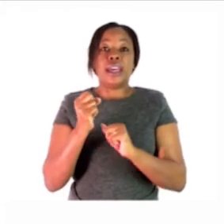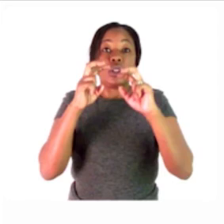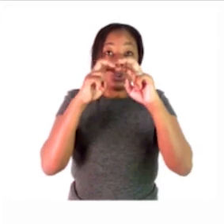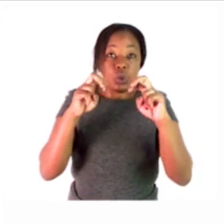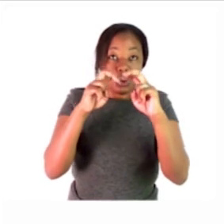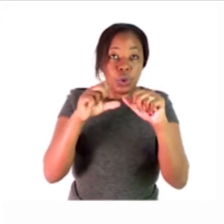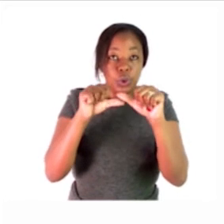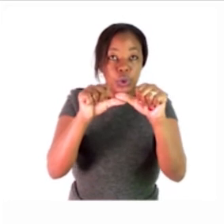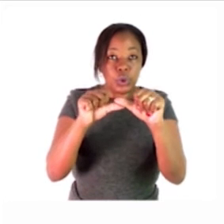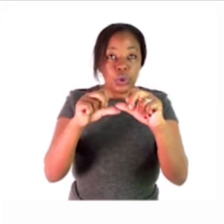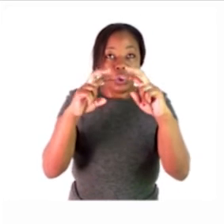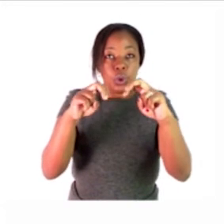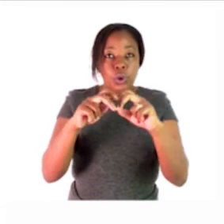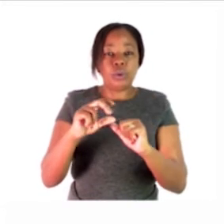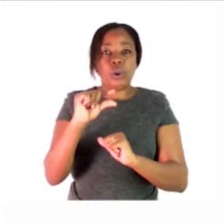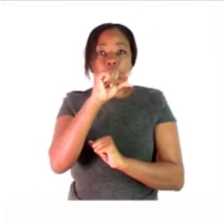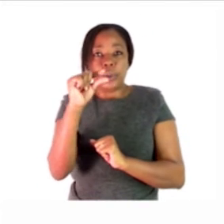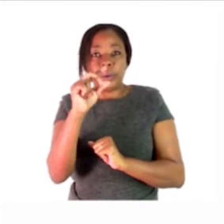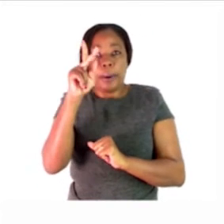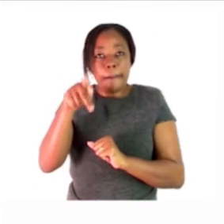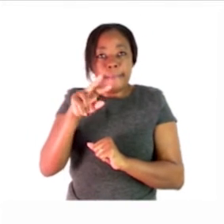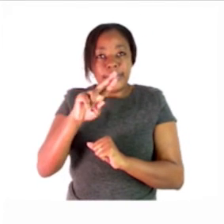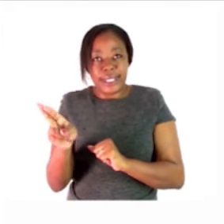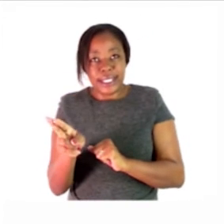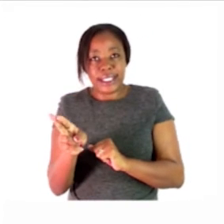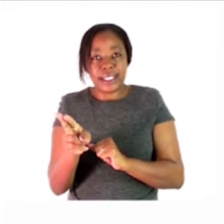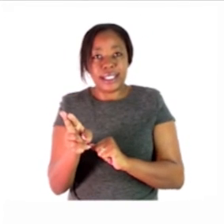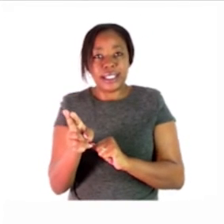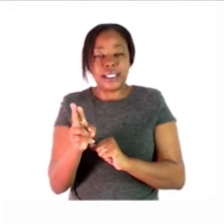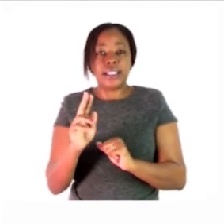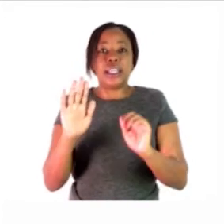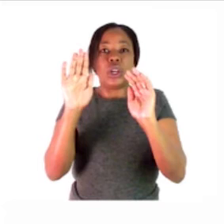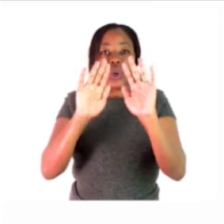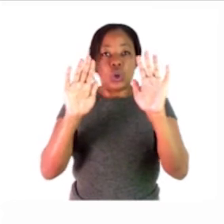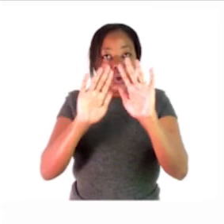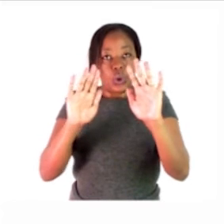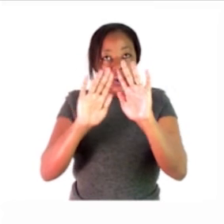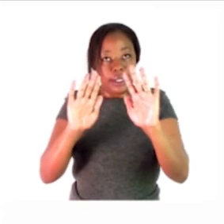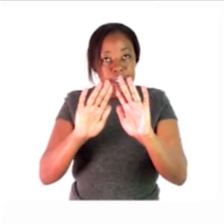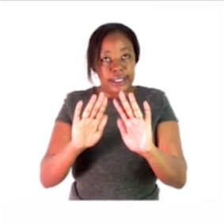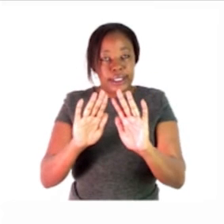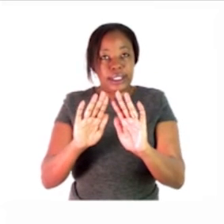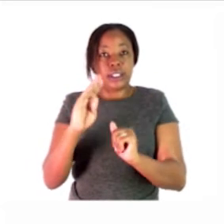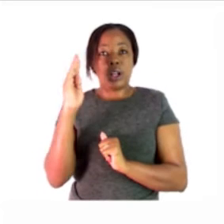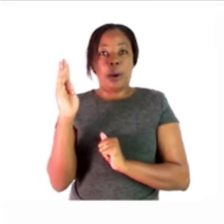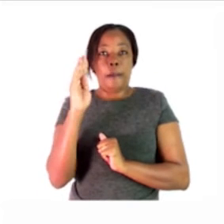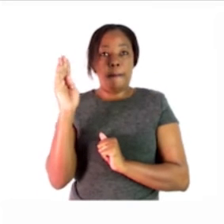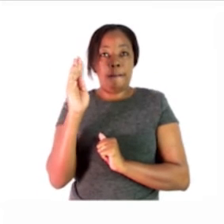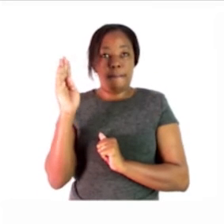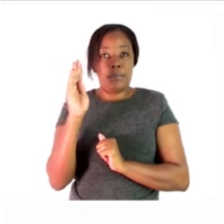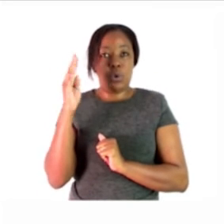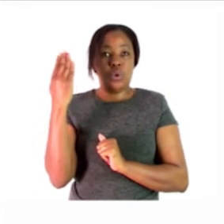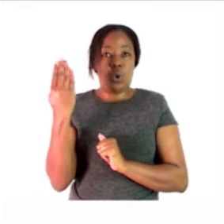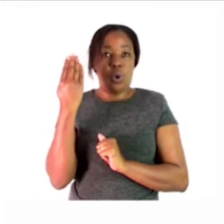blue. The t and the h, which is a th sound, yellow. The k and the h, which is ch,